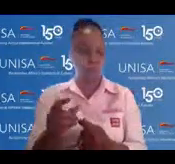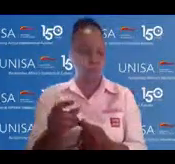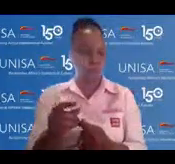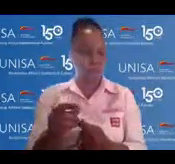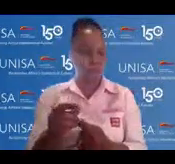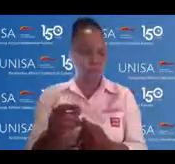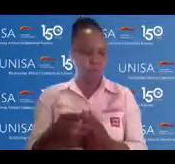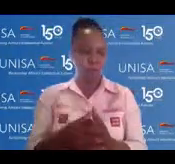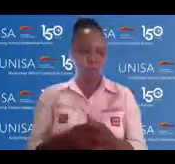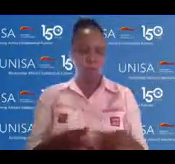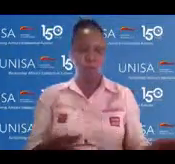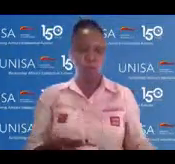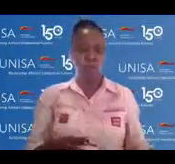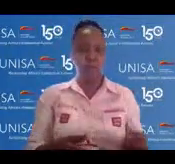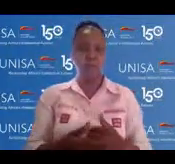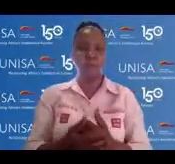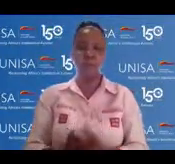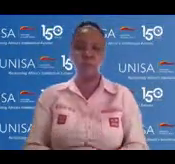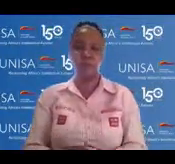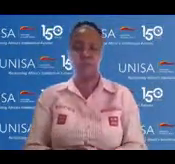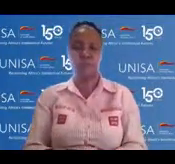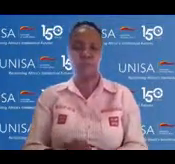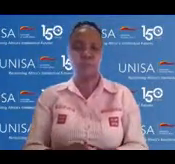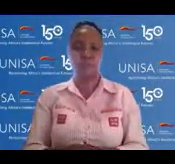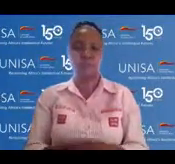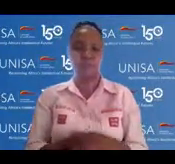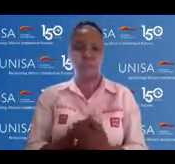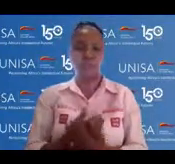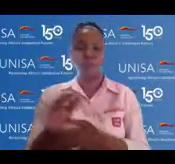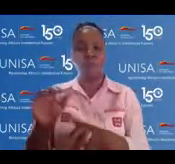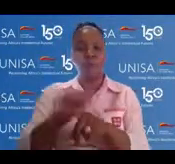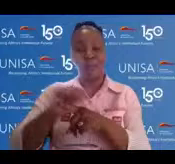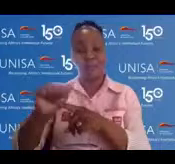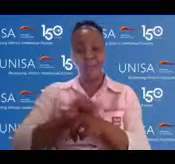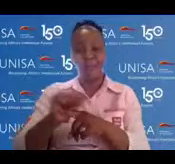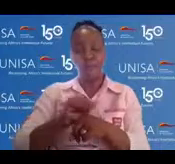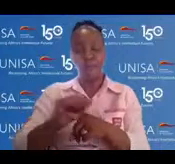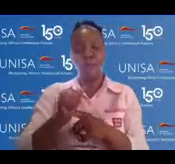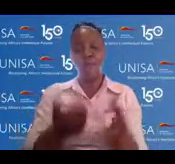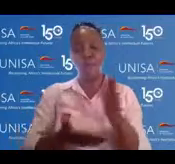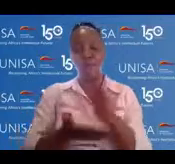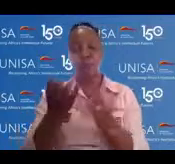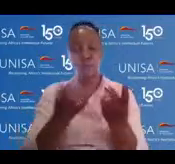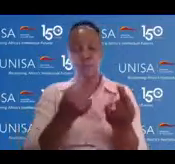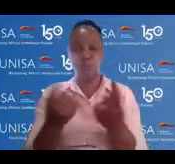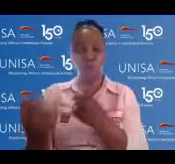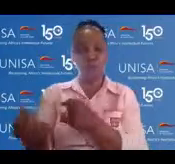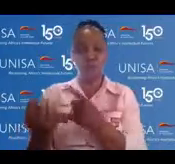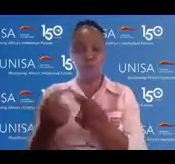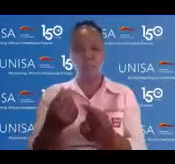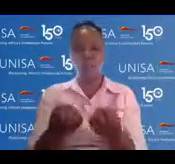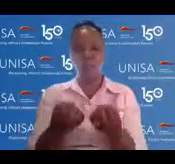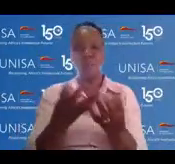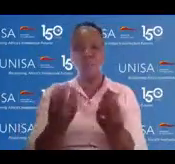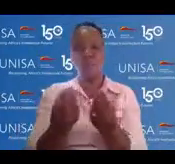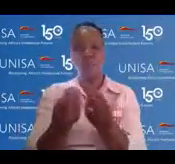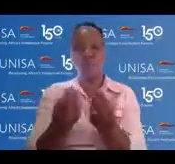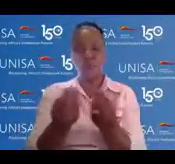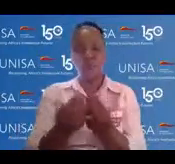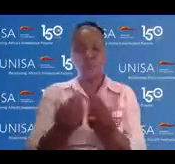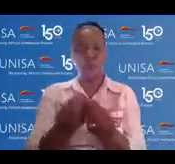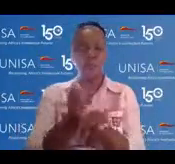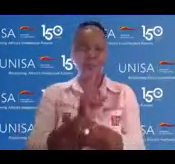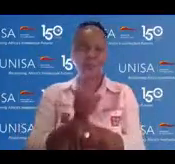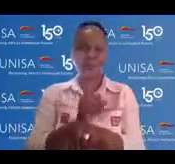to page. Okay, so for the demo, for the practice, please go and do this. Give it a few seconds. Let me just refresh the page. But this is